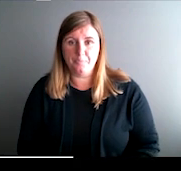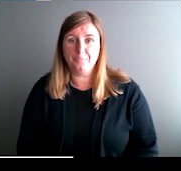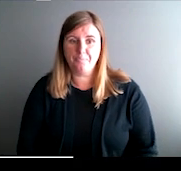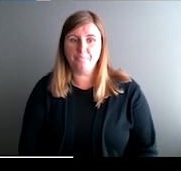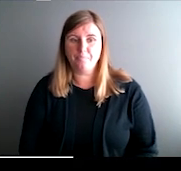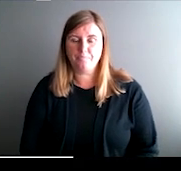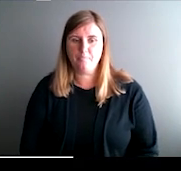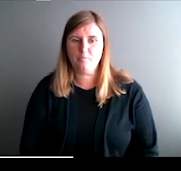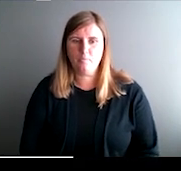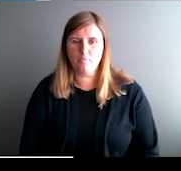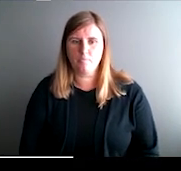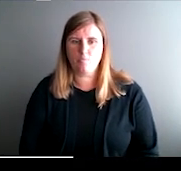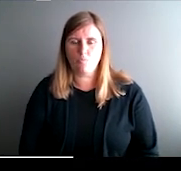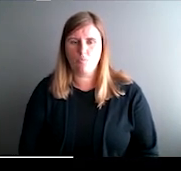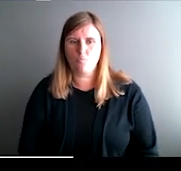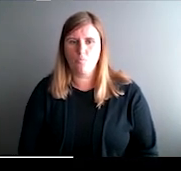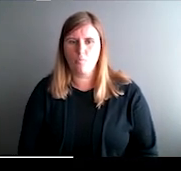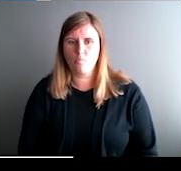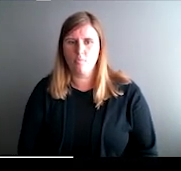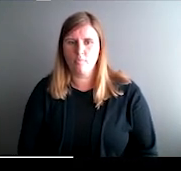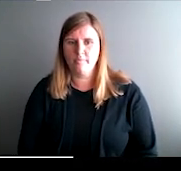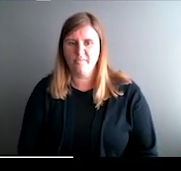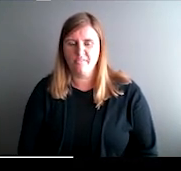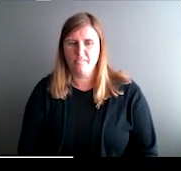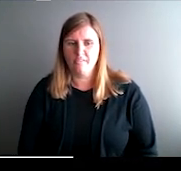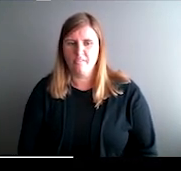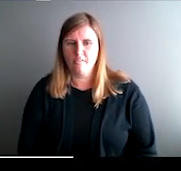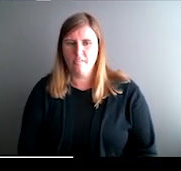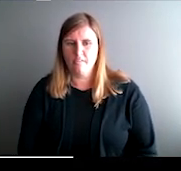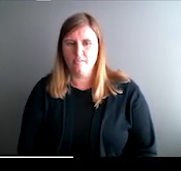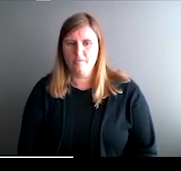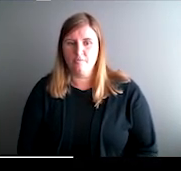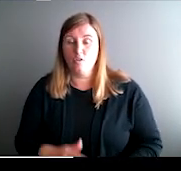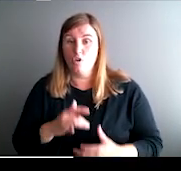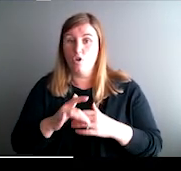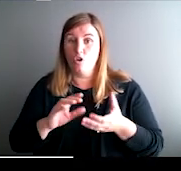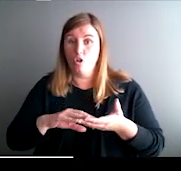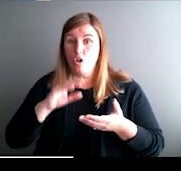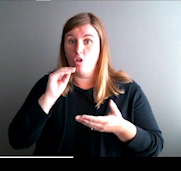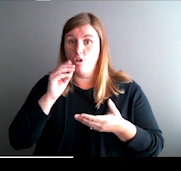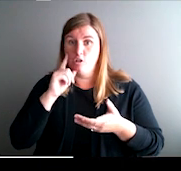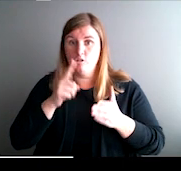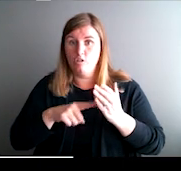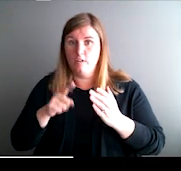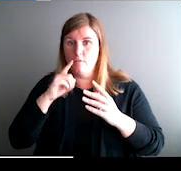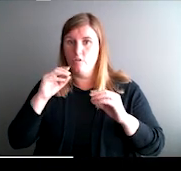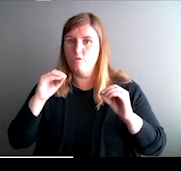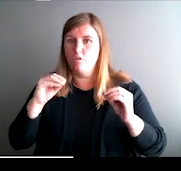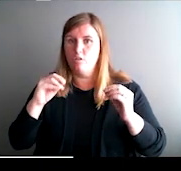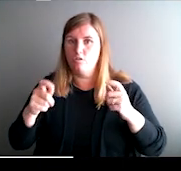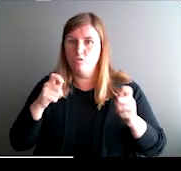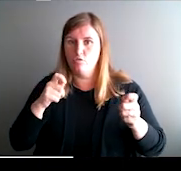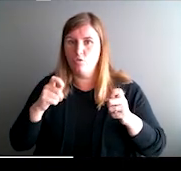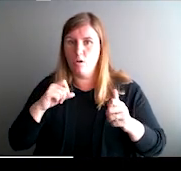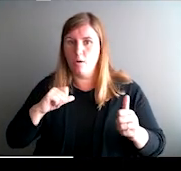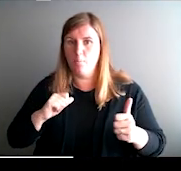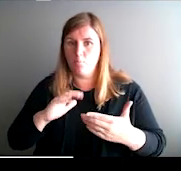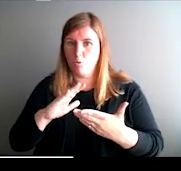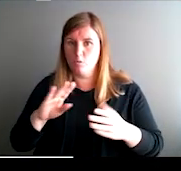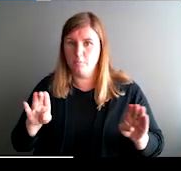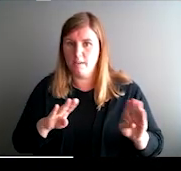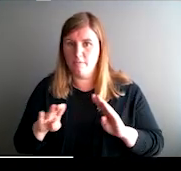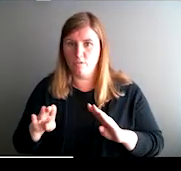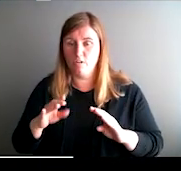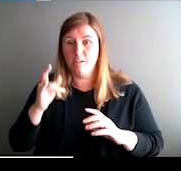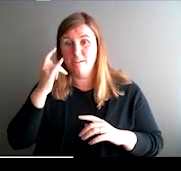So the initial thing to do for an early learner is to check for instructional control and approach behavior.